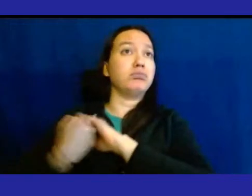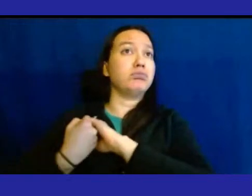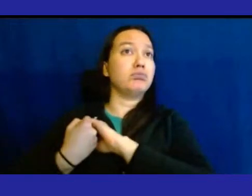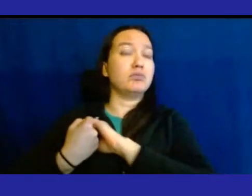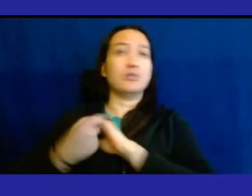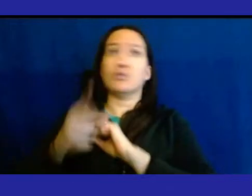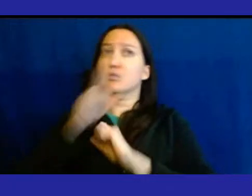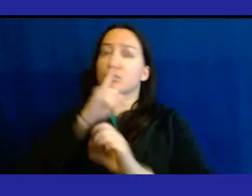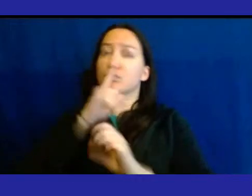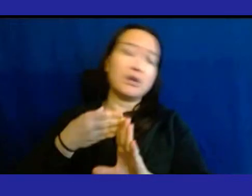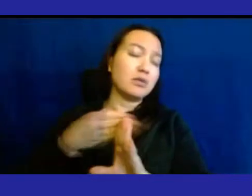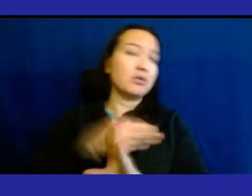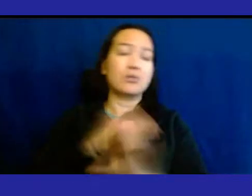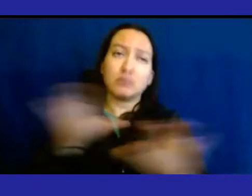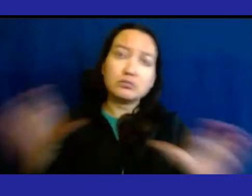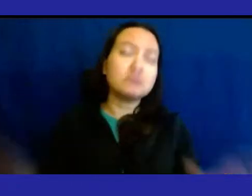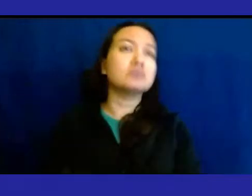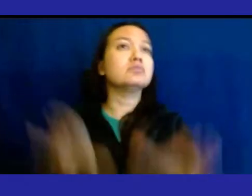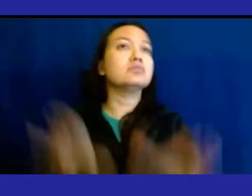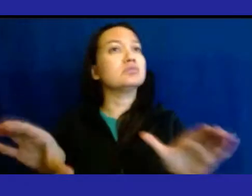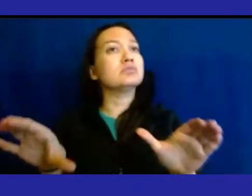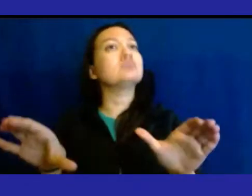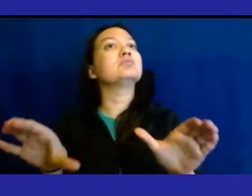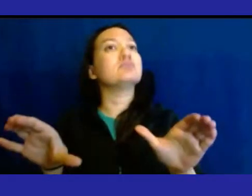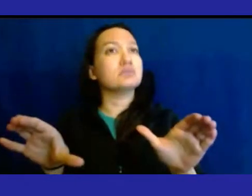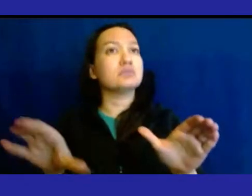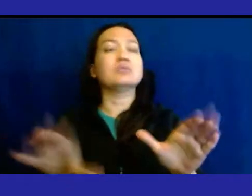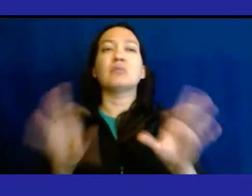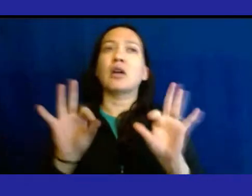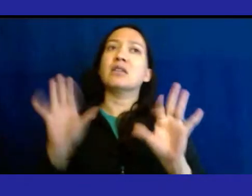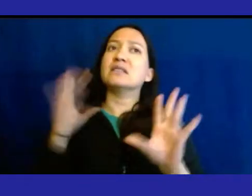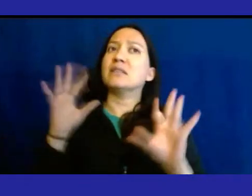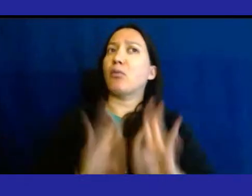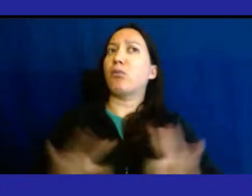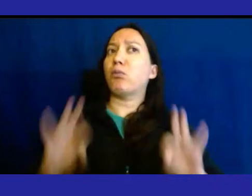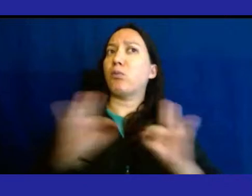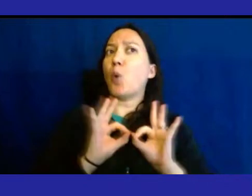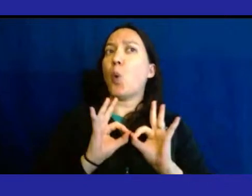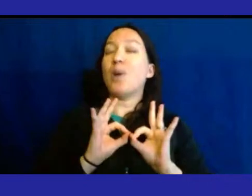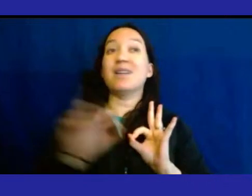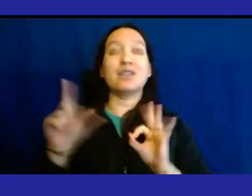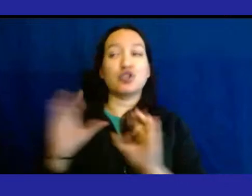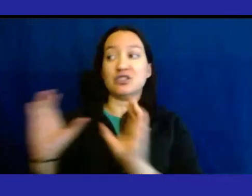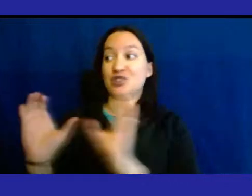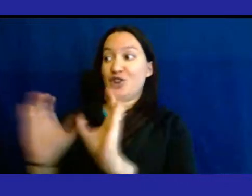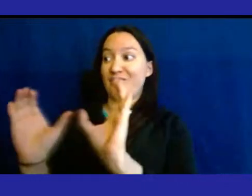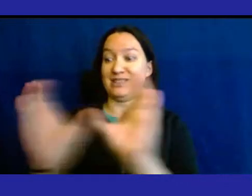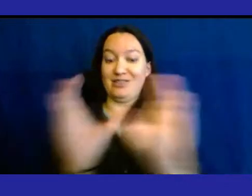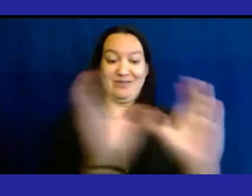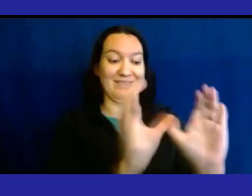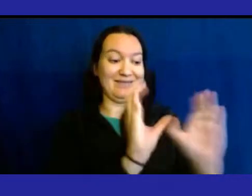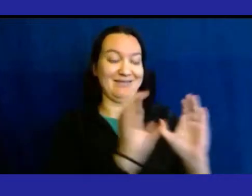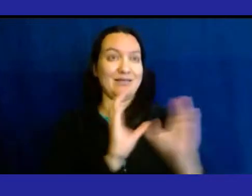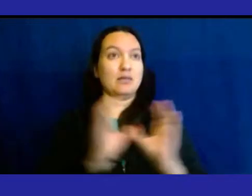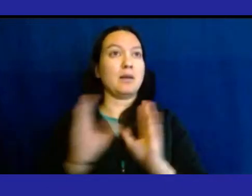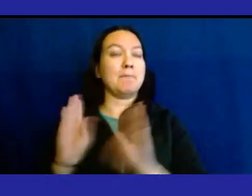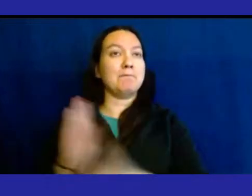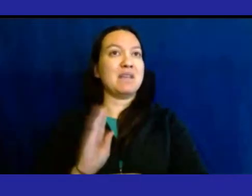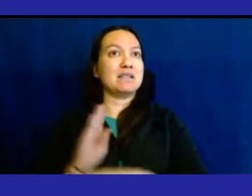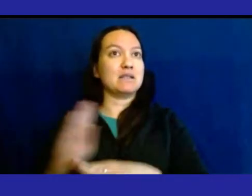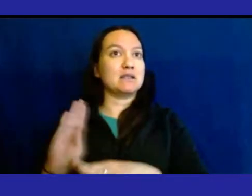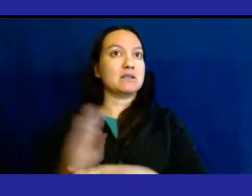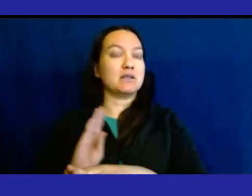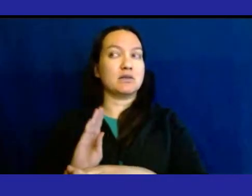making sure, one of the key pieces there is that they're certifying businesses, and that those certified businesses are